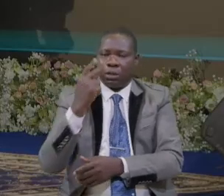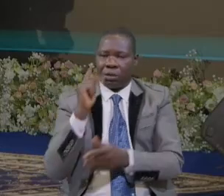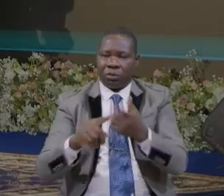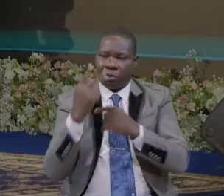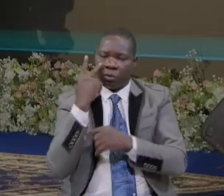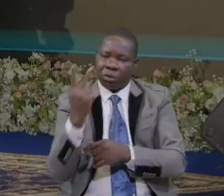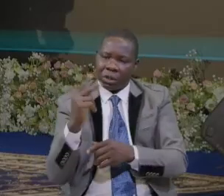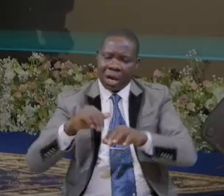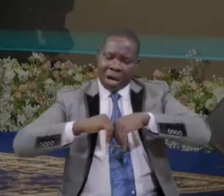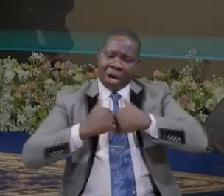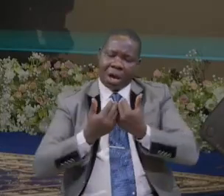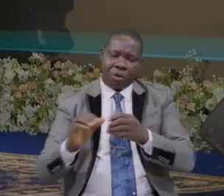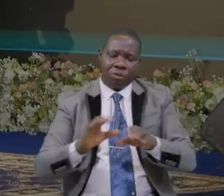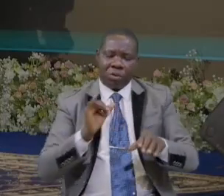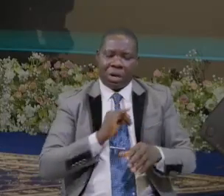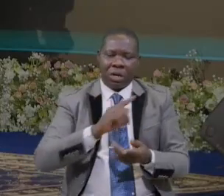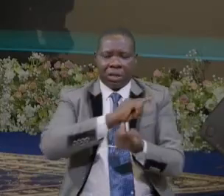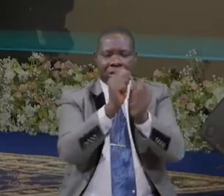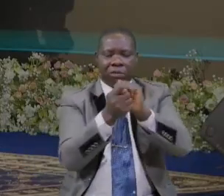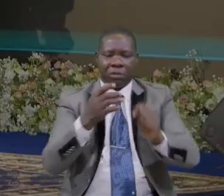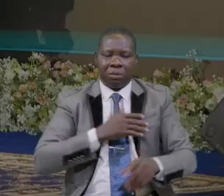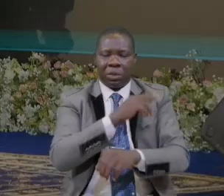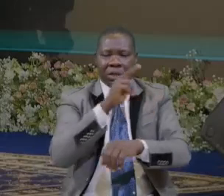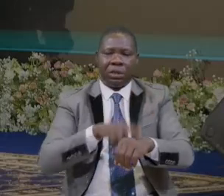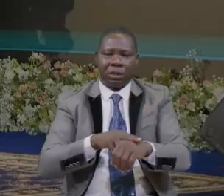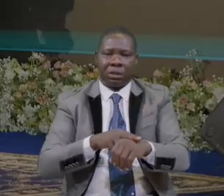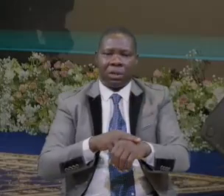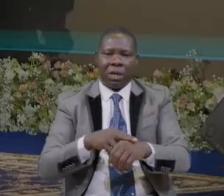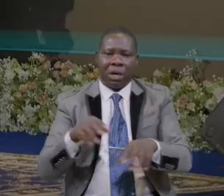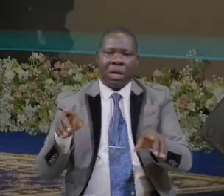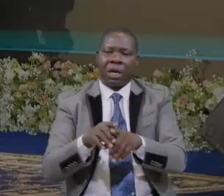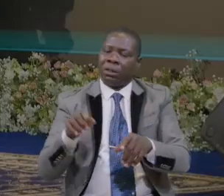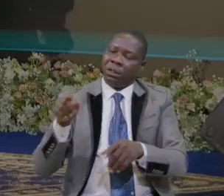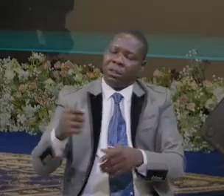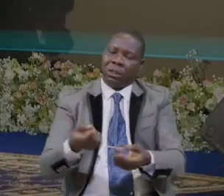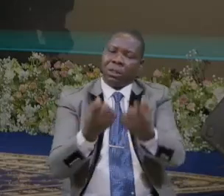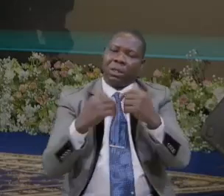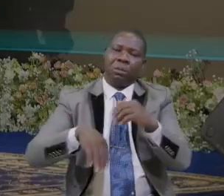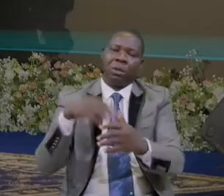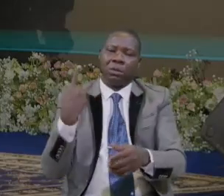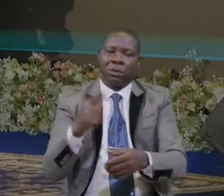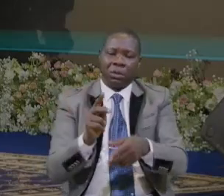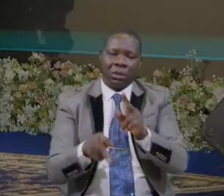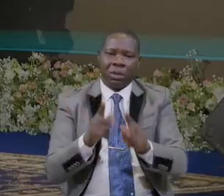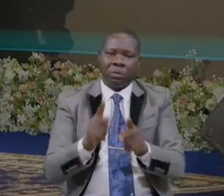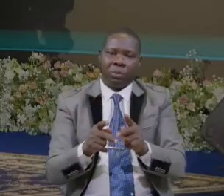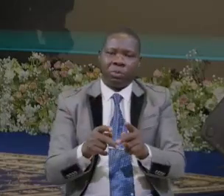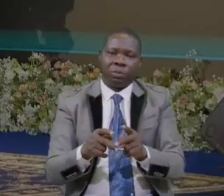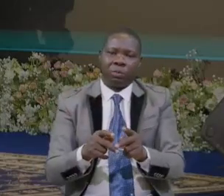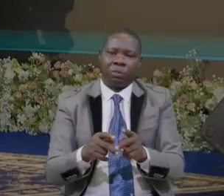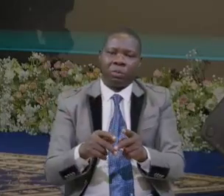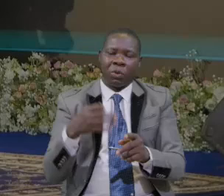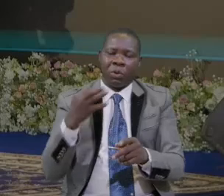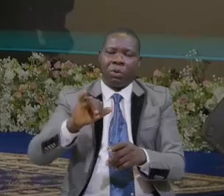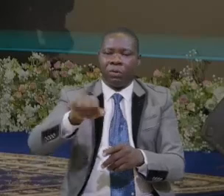transform my nation? As he came out, the people of Jericho, they told him,